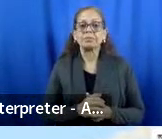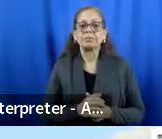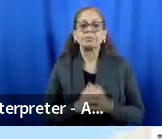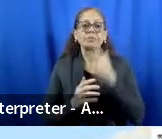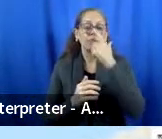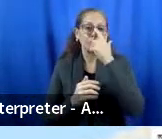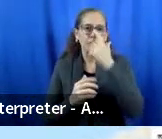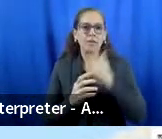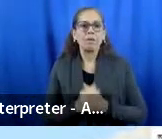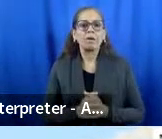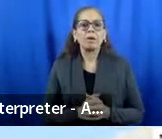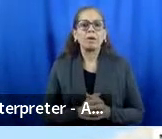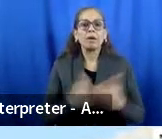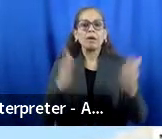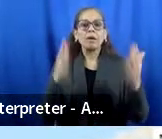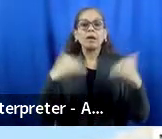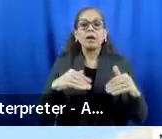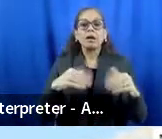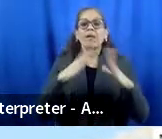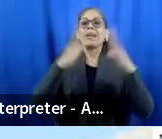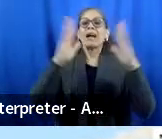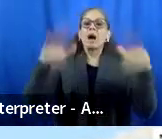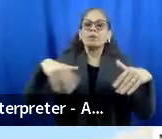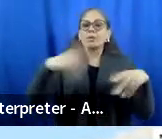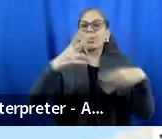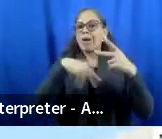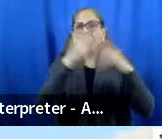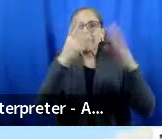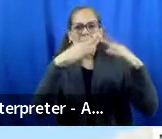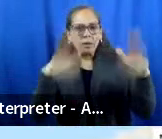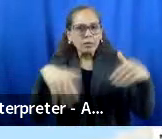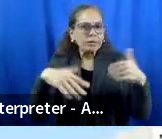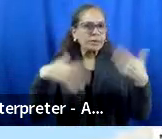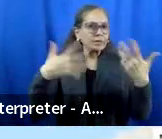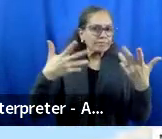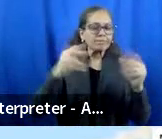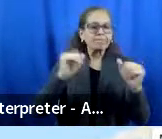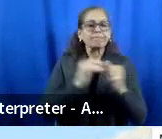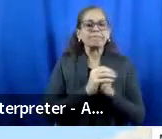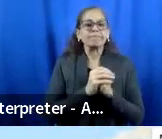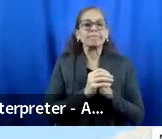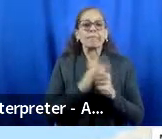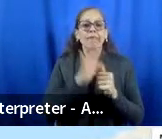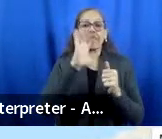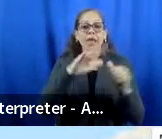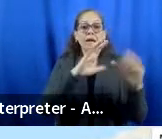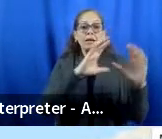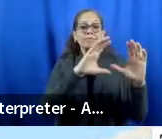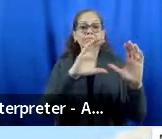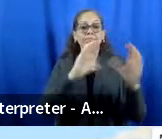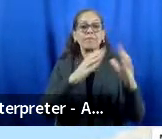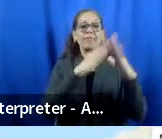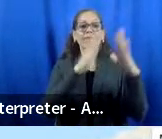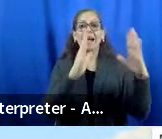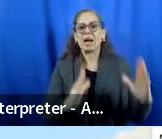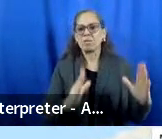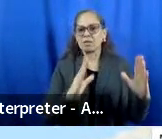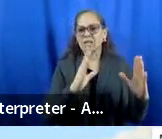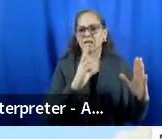Now we're going to look at housing conditions. So this is the category of housing